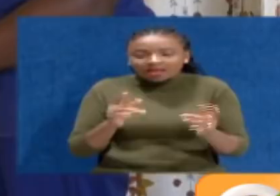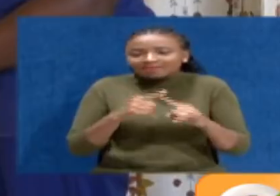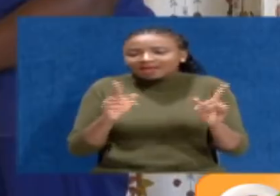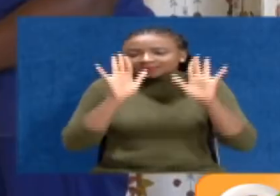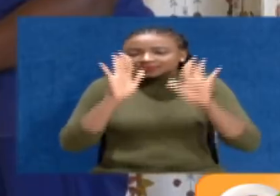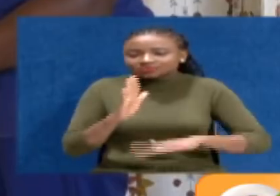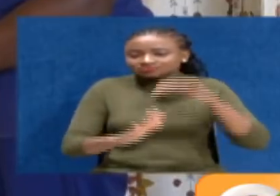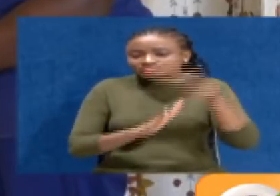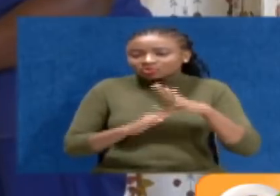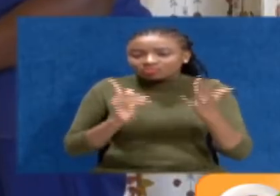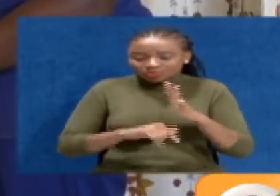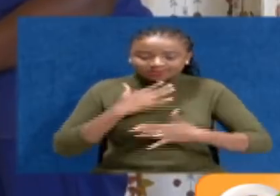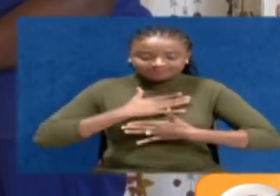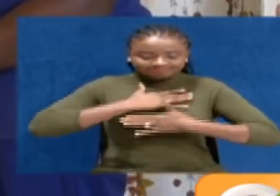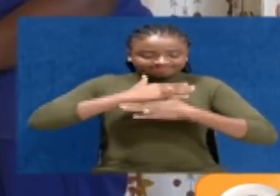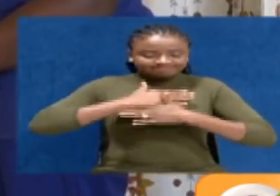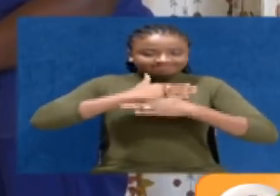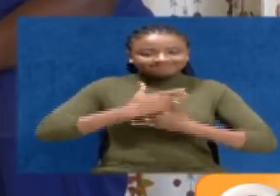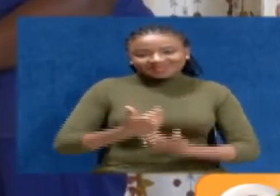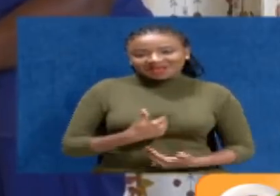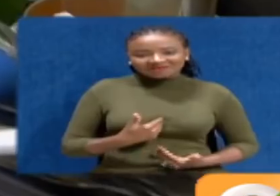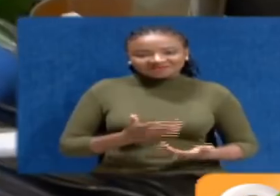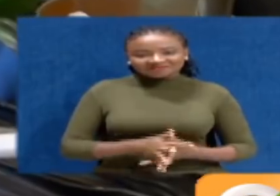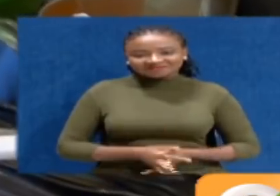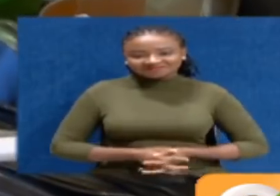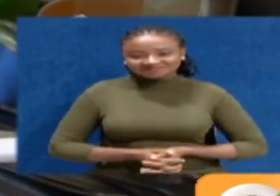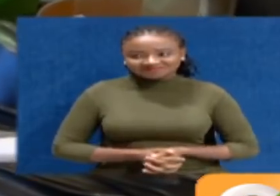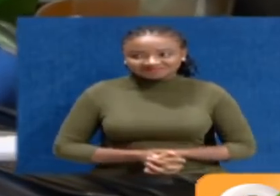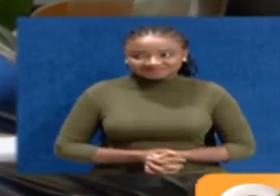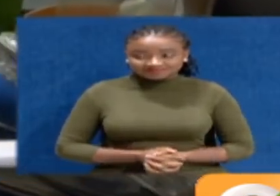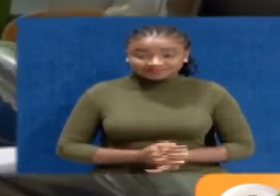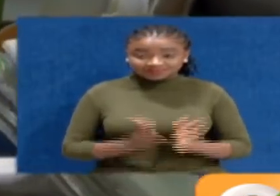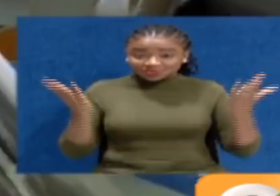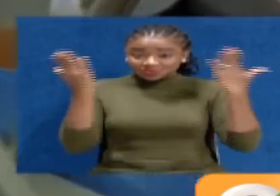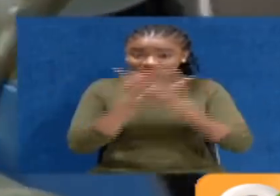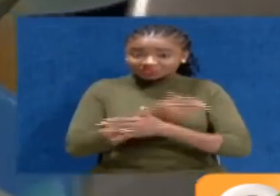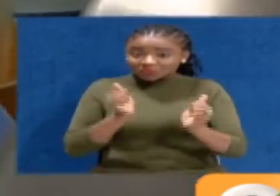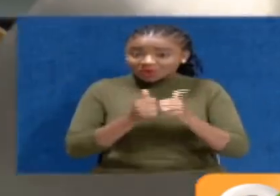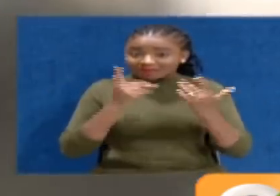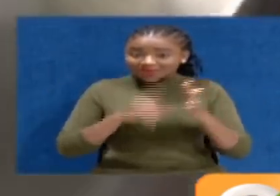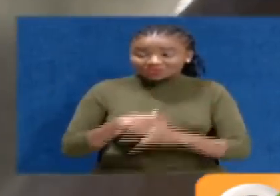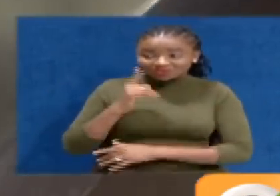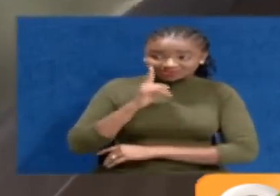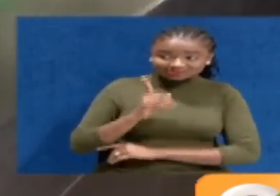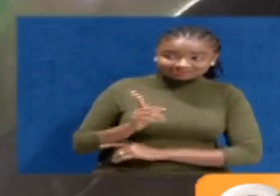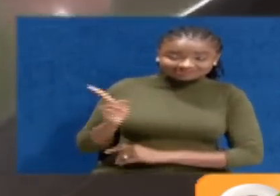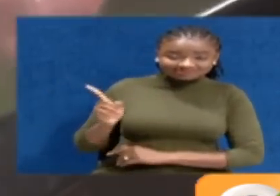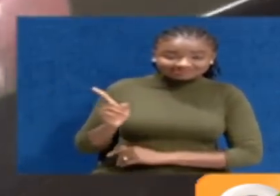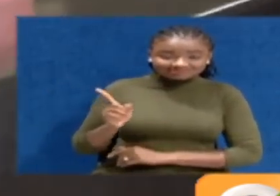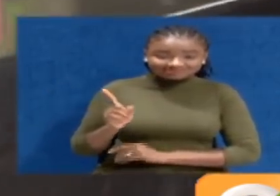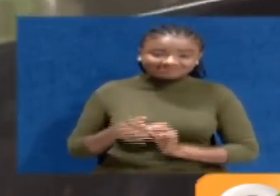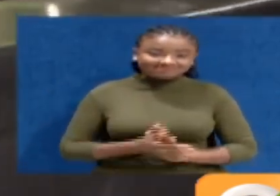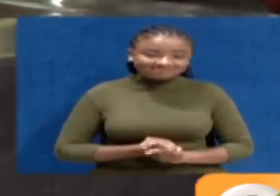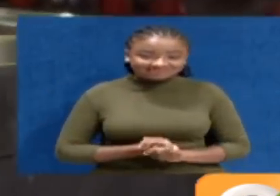bado mimi naangalia watoto. Sina haraka. Night time, and the in-house chef is ready to serve